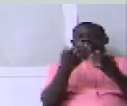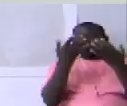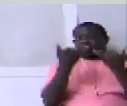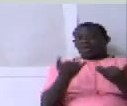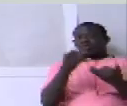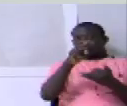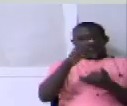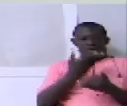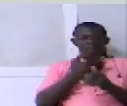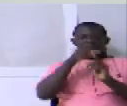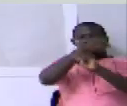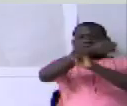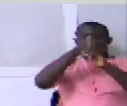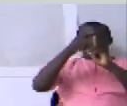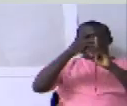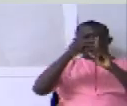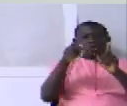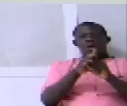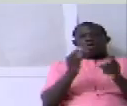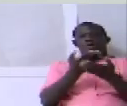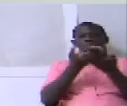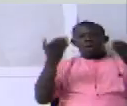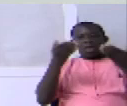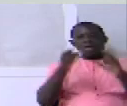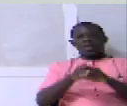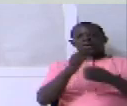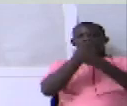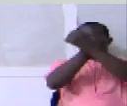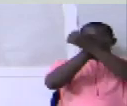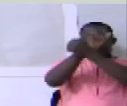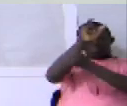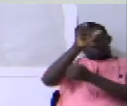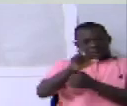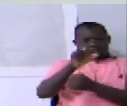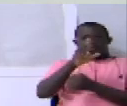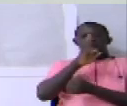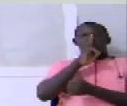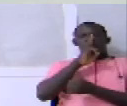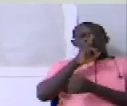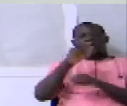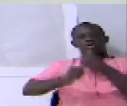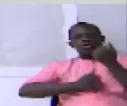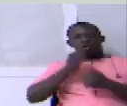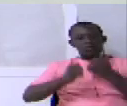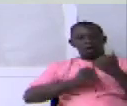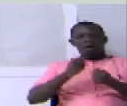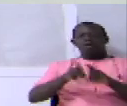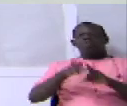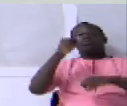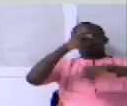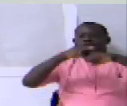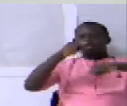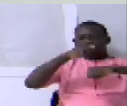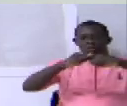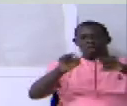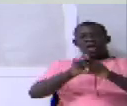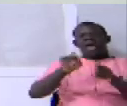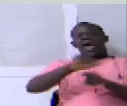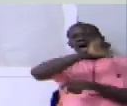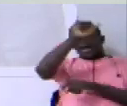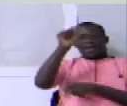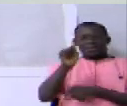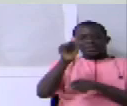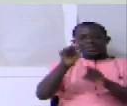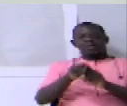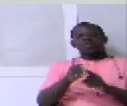have a situation where inmates who are victims of torture, Yes. inmates who